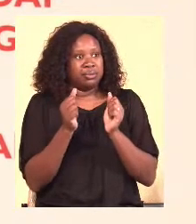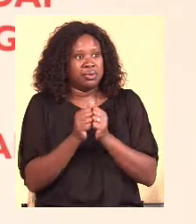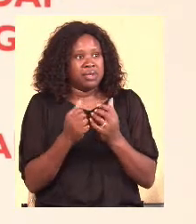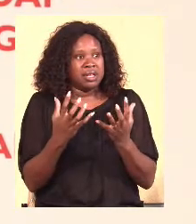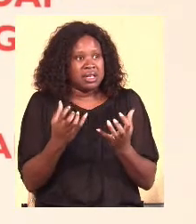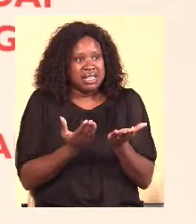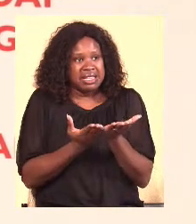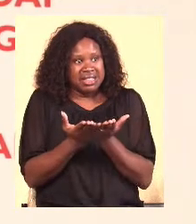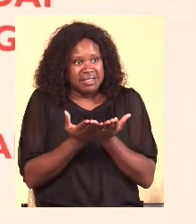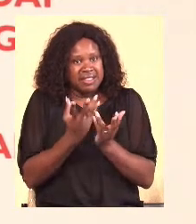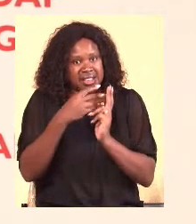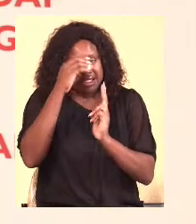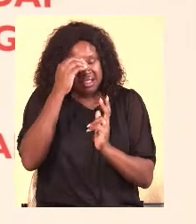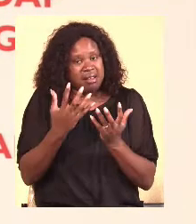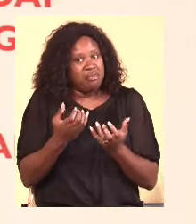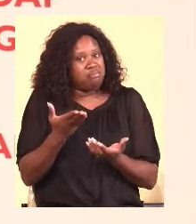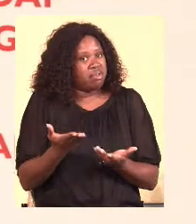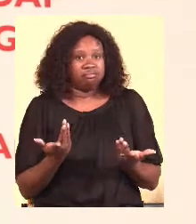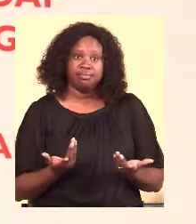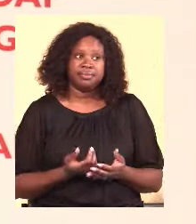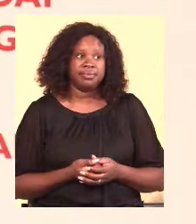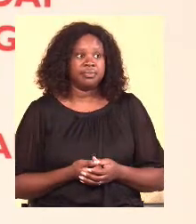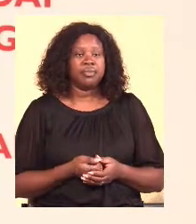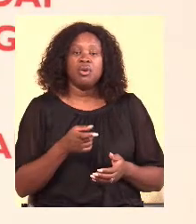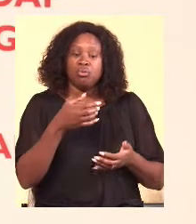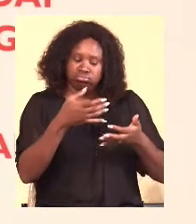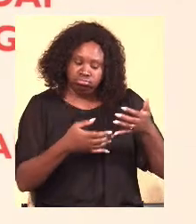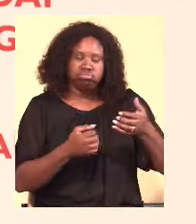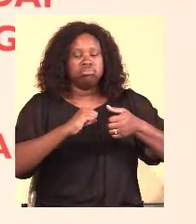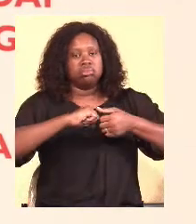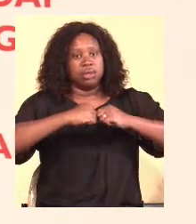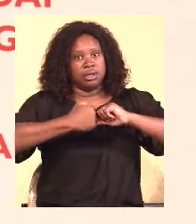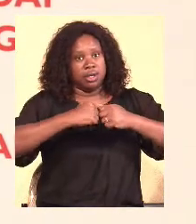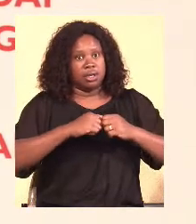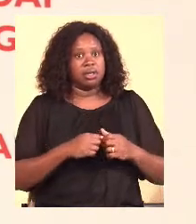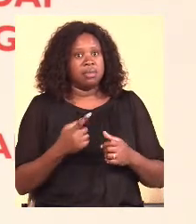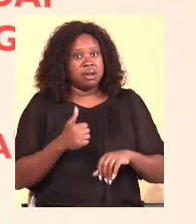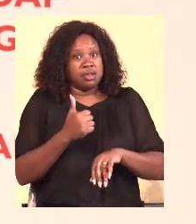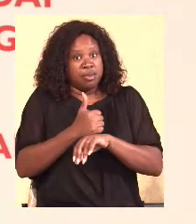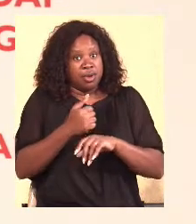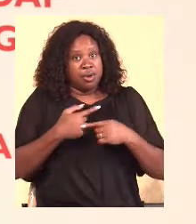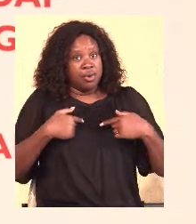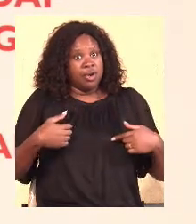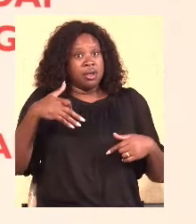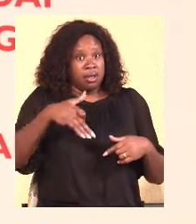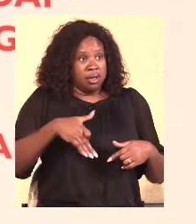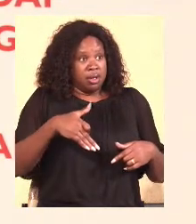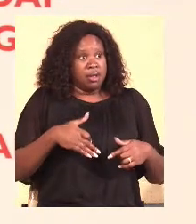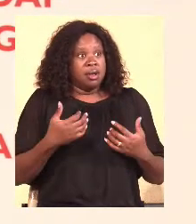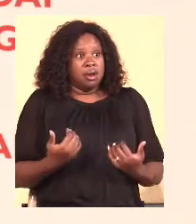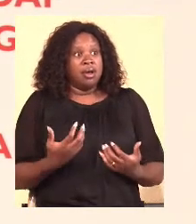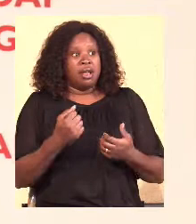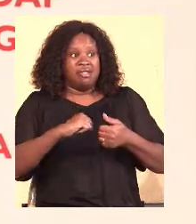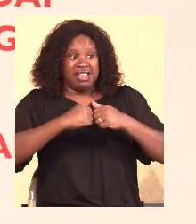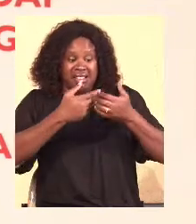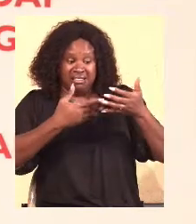required services that students may need. So these are the challenges. An opportunity for us as a country is that we now have these